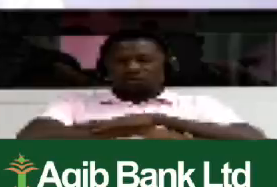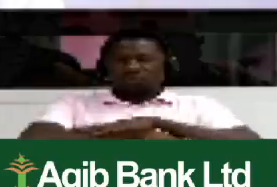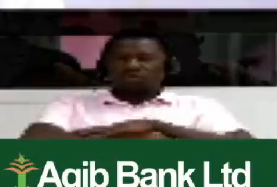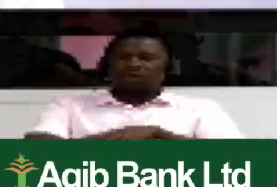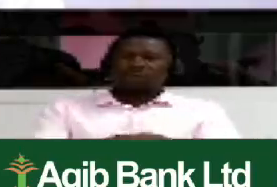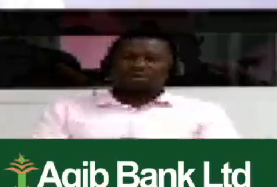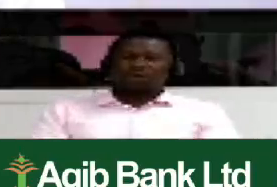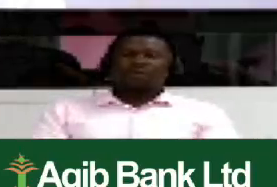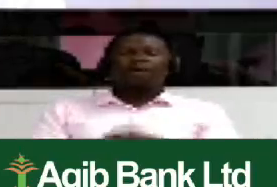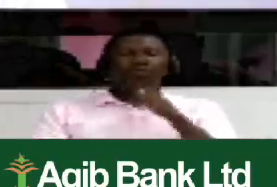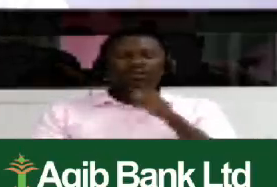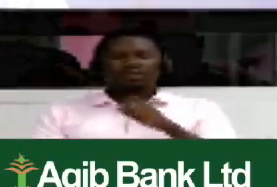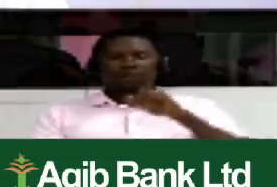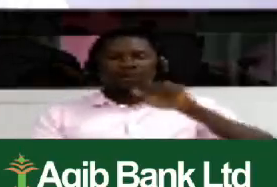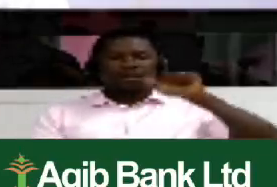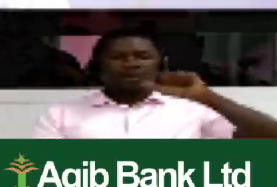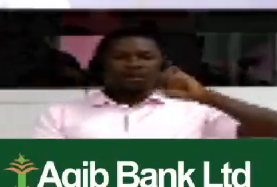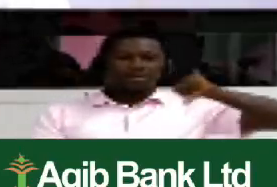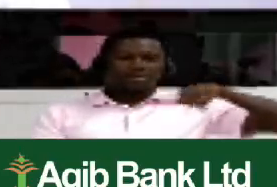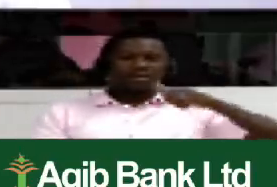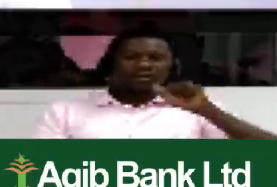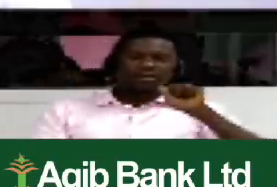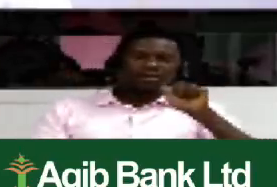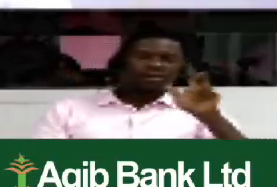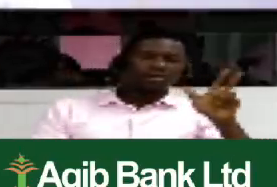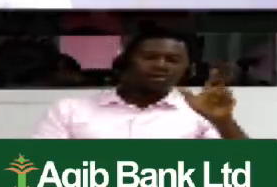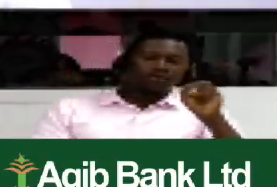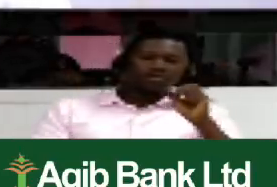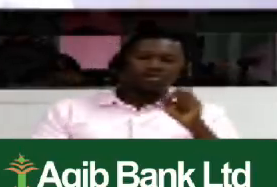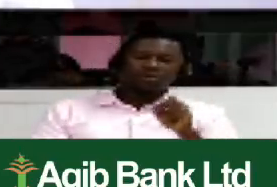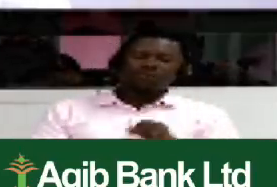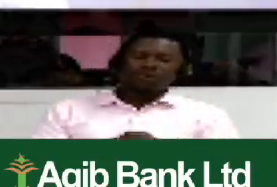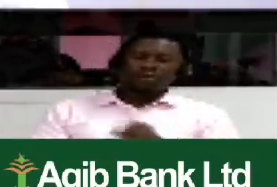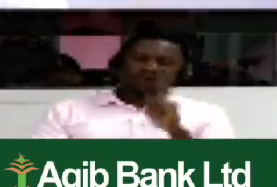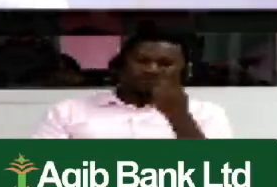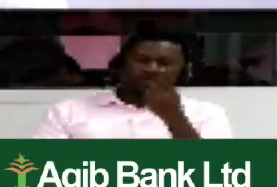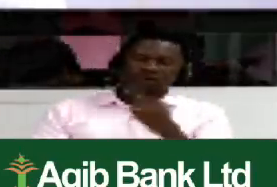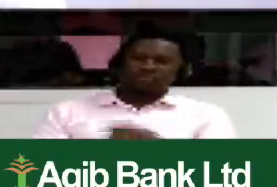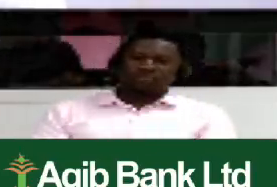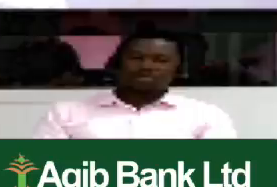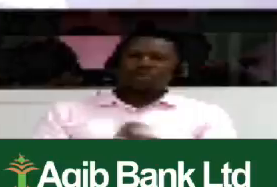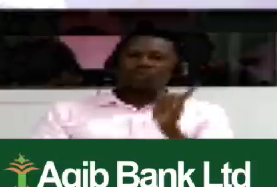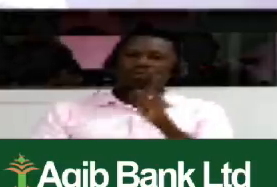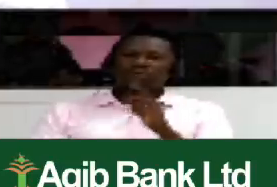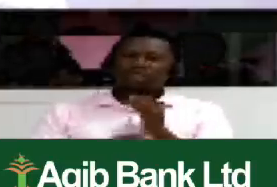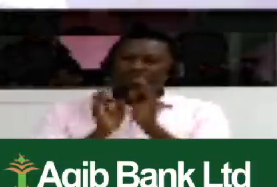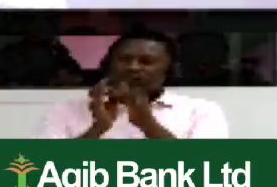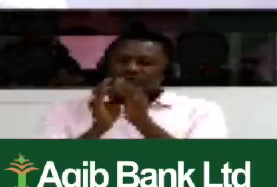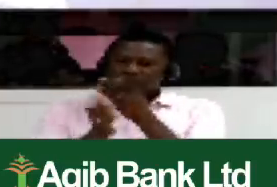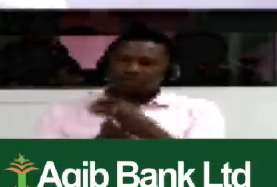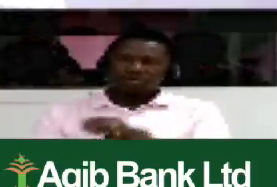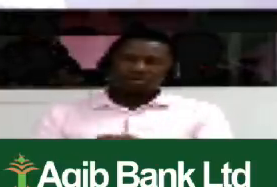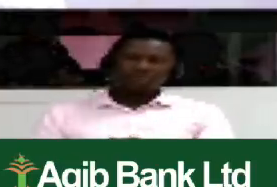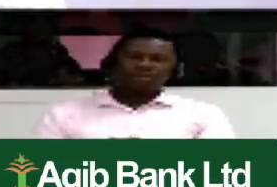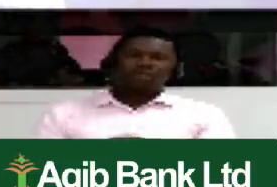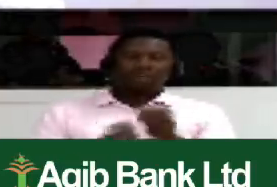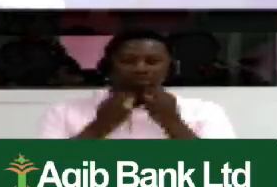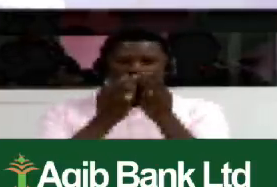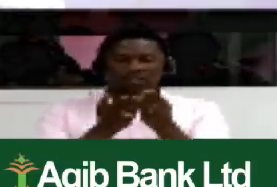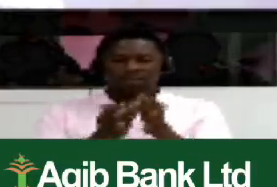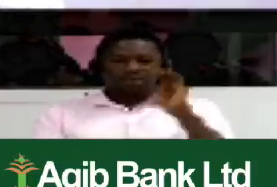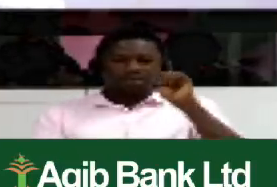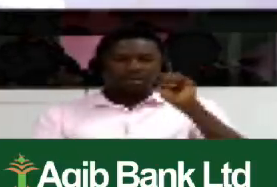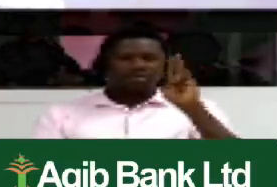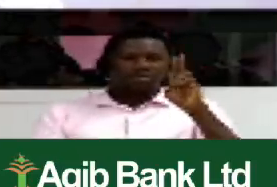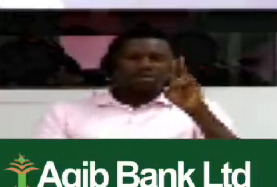he, what information he provided you with? He said Ibrahim had a problem with the commerce teacher by the